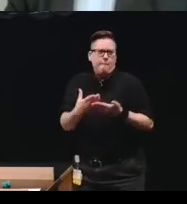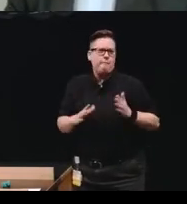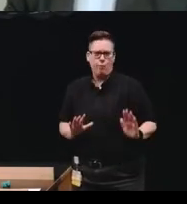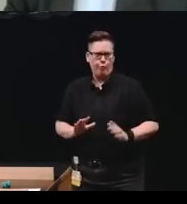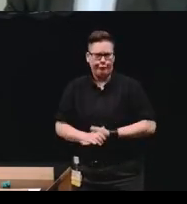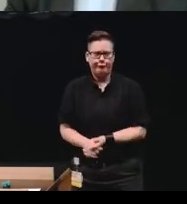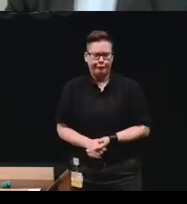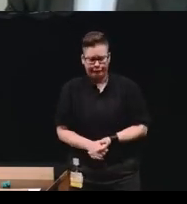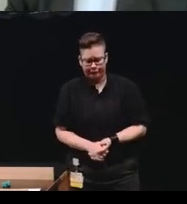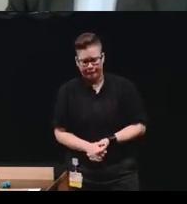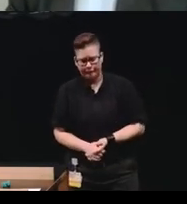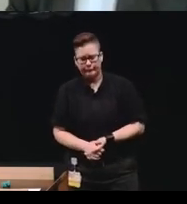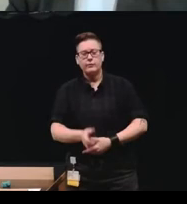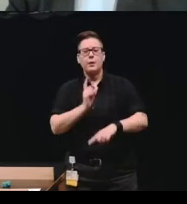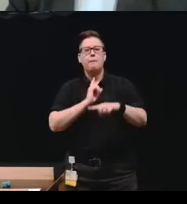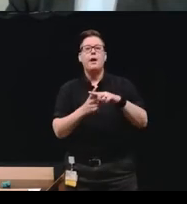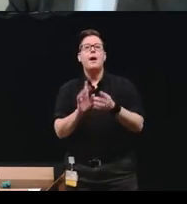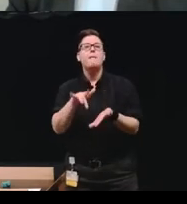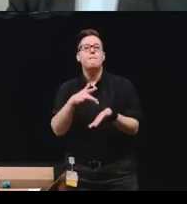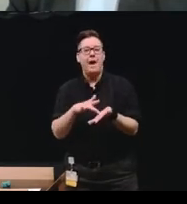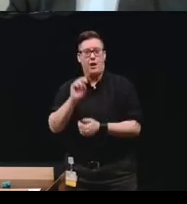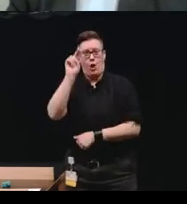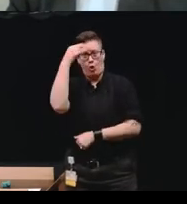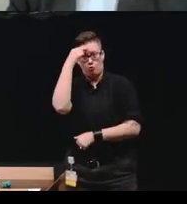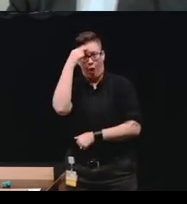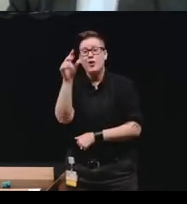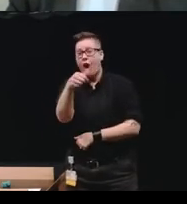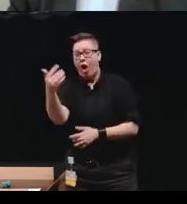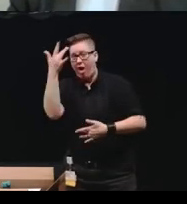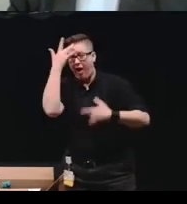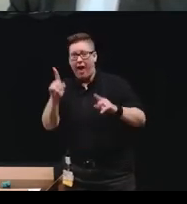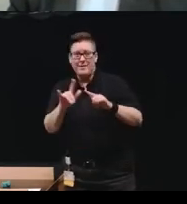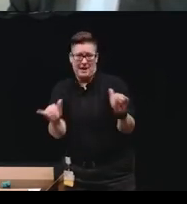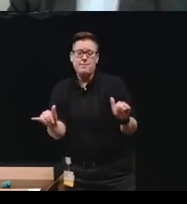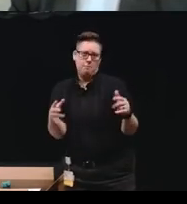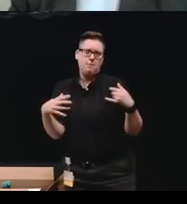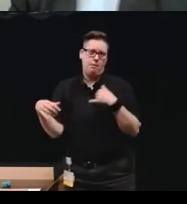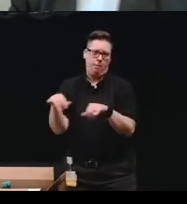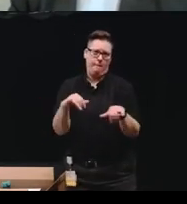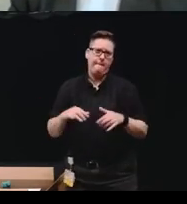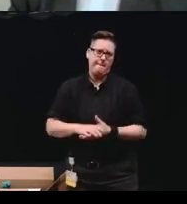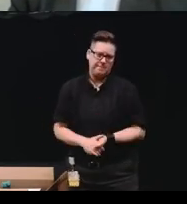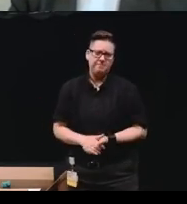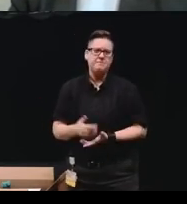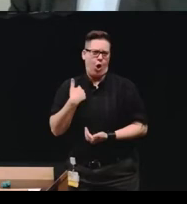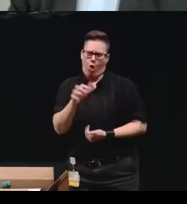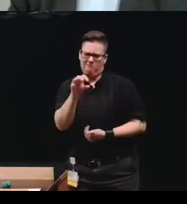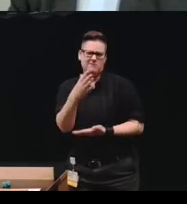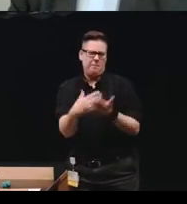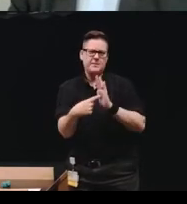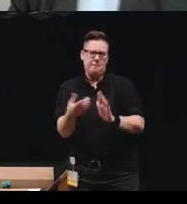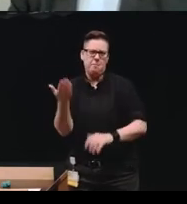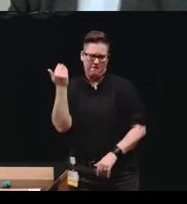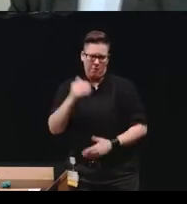Additionally, medical neurologic comorbidities are seen in a subset that are relevant. I gave you some examples earlier